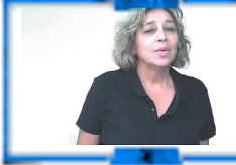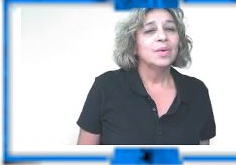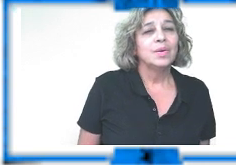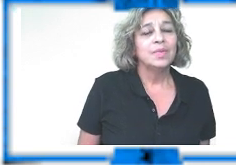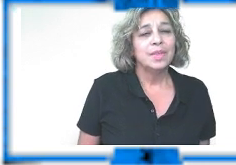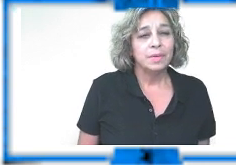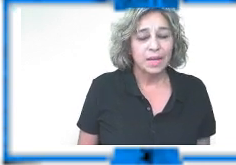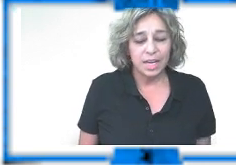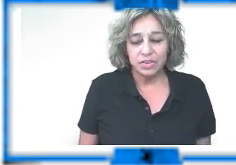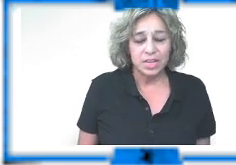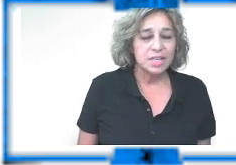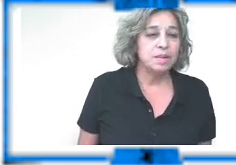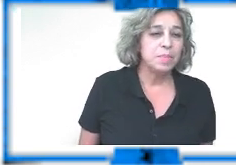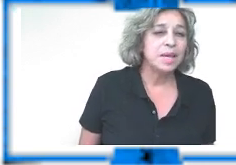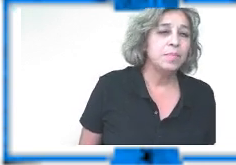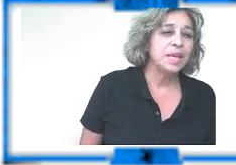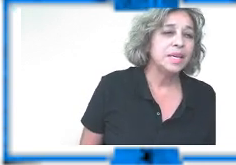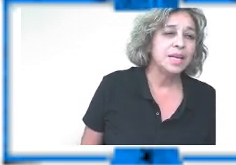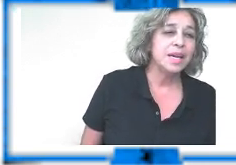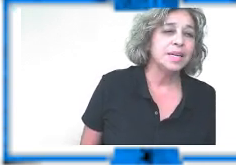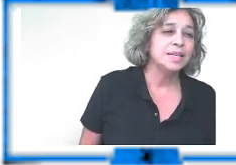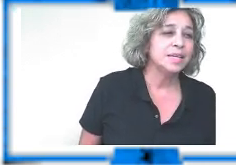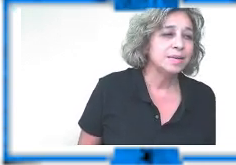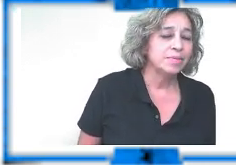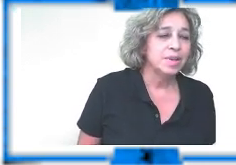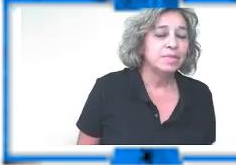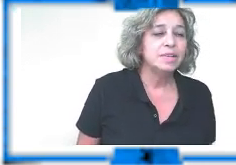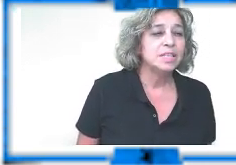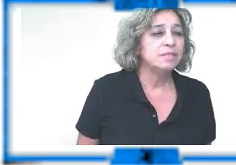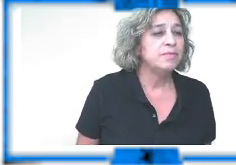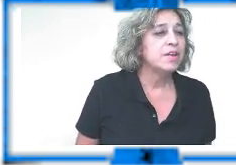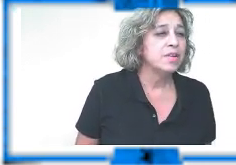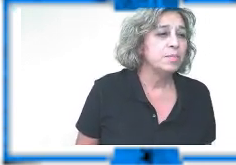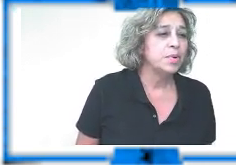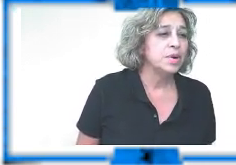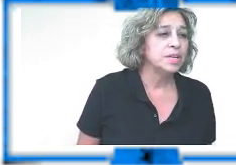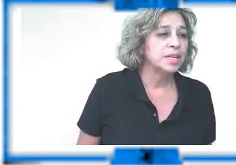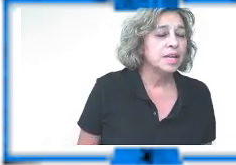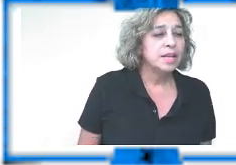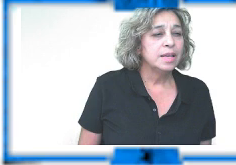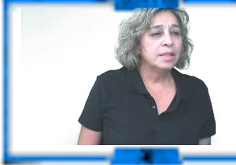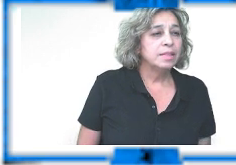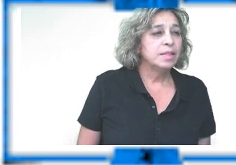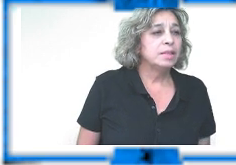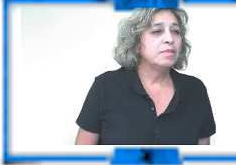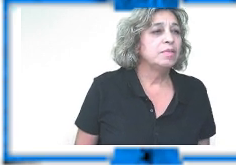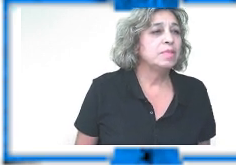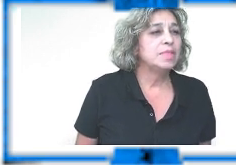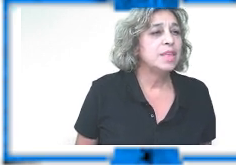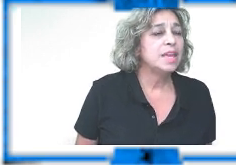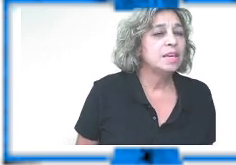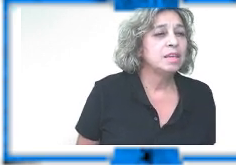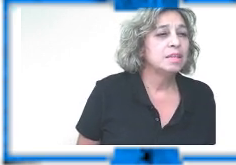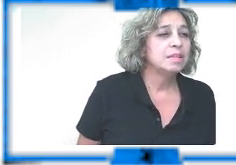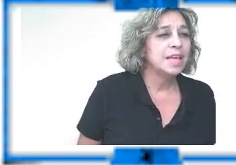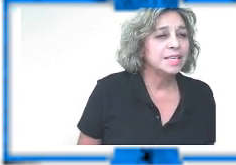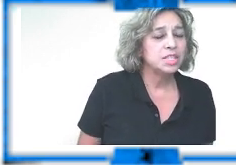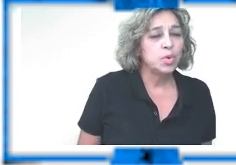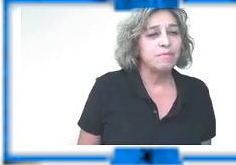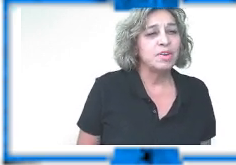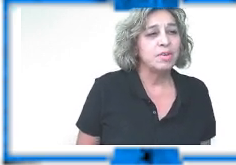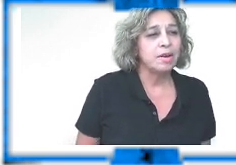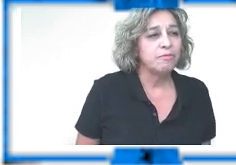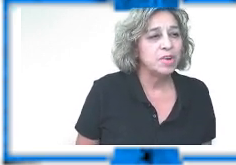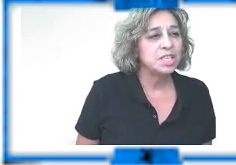No, the country is not becoming indebted. This is very important. Gracias a una lucha frontal con la corrupción desde thanks